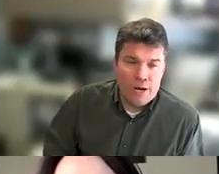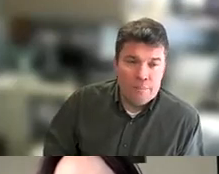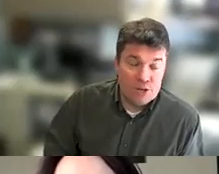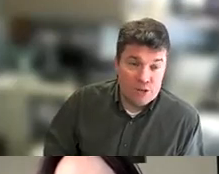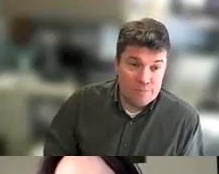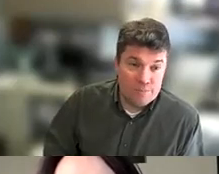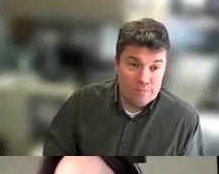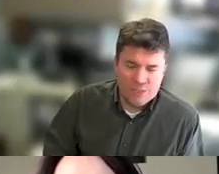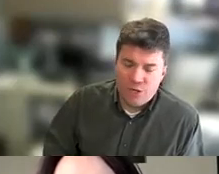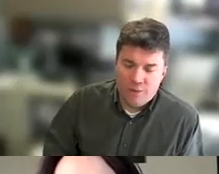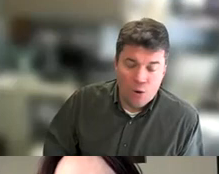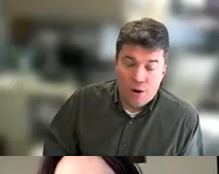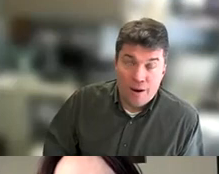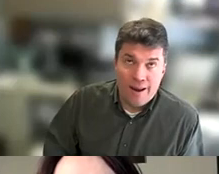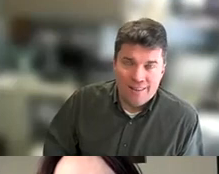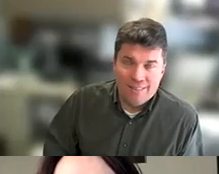Lori